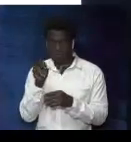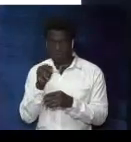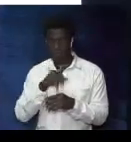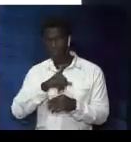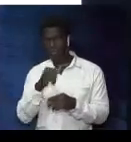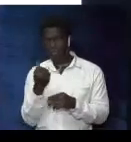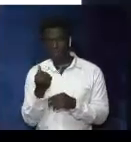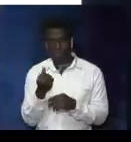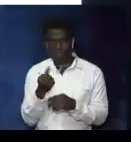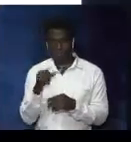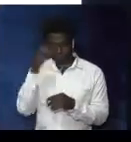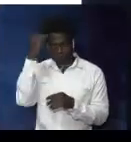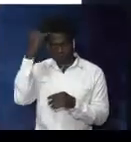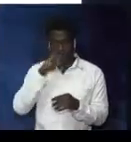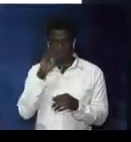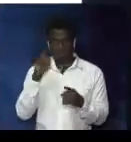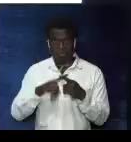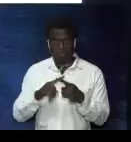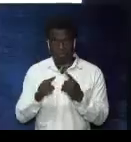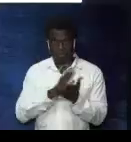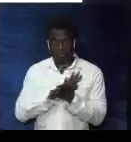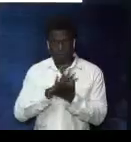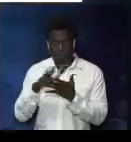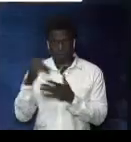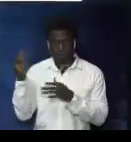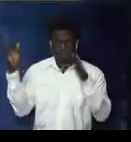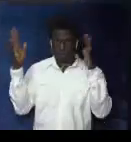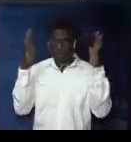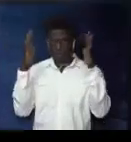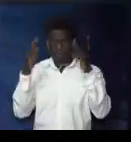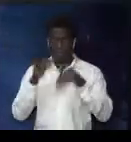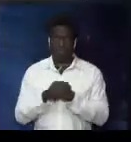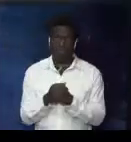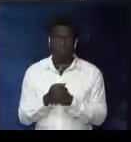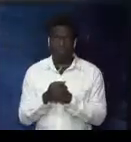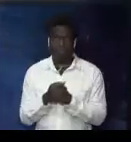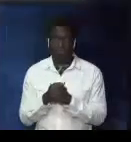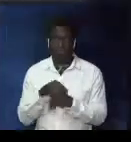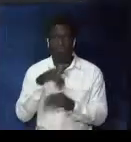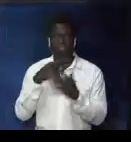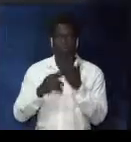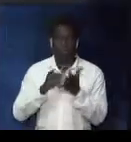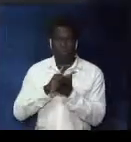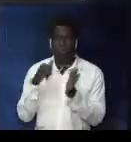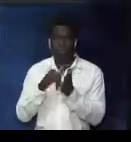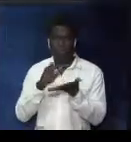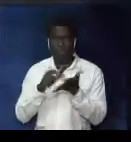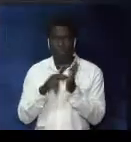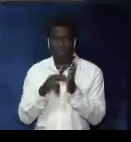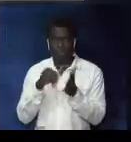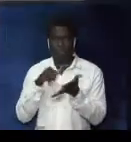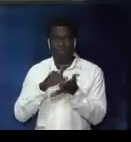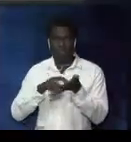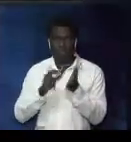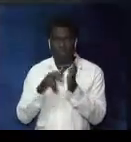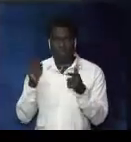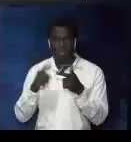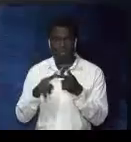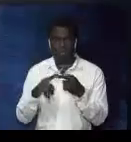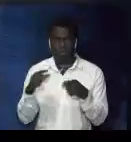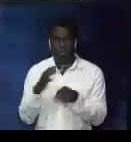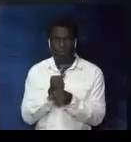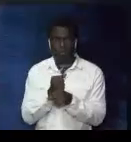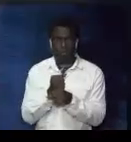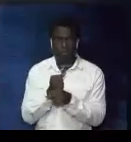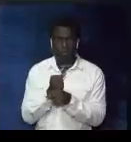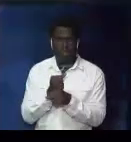Another idiom is to clear the air. To clear the air. What does it mean? It means to get